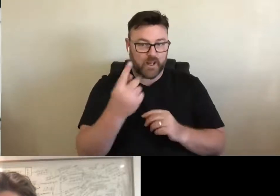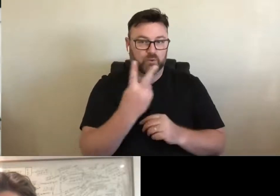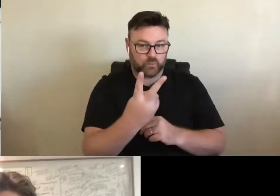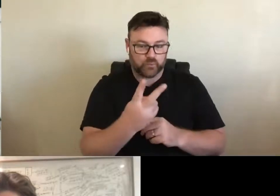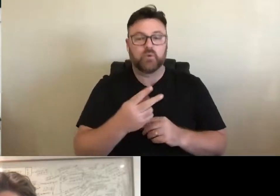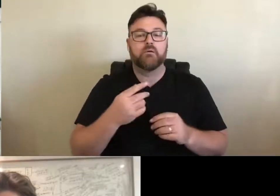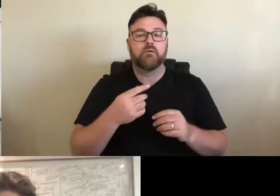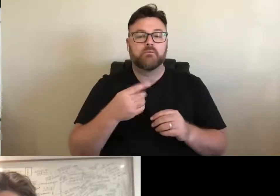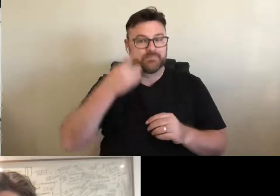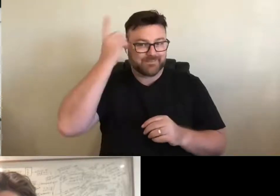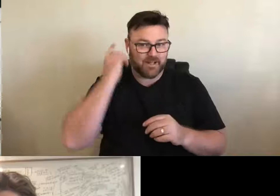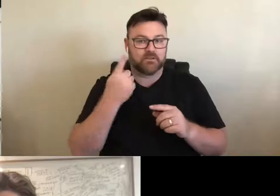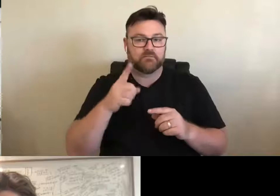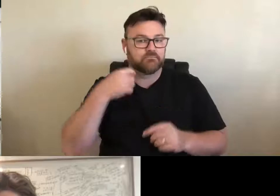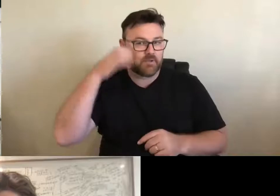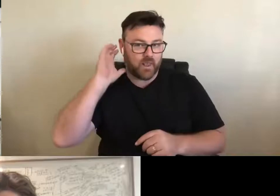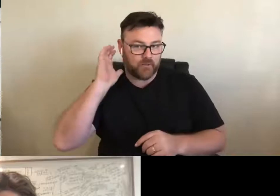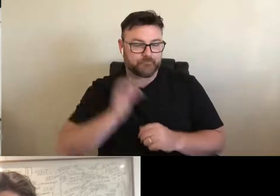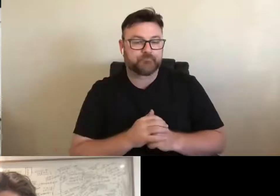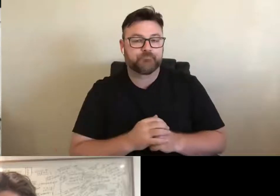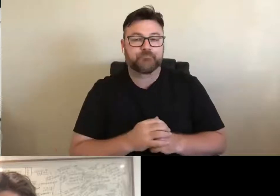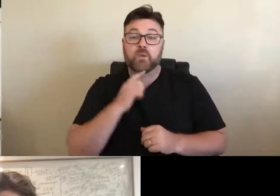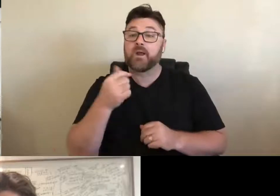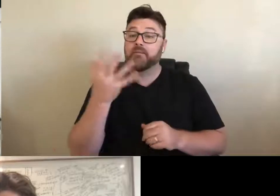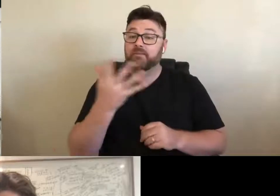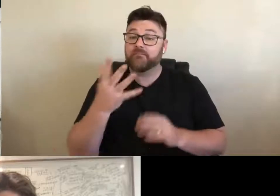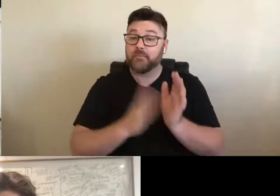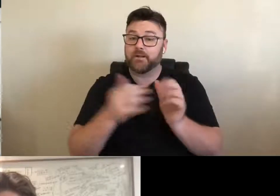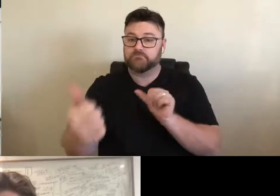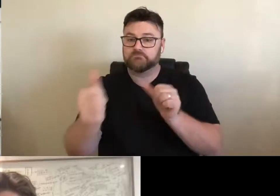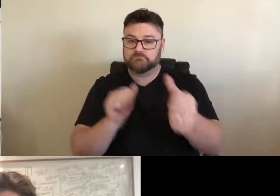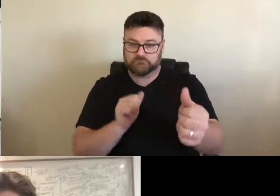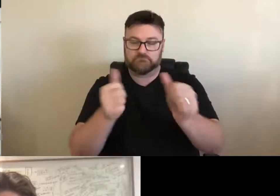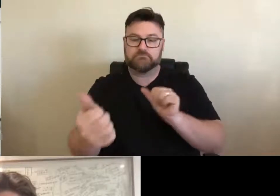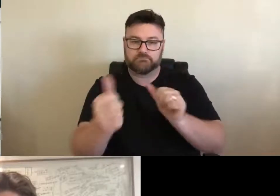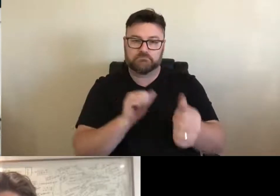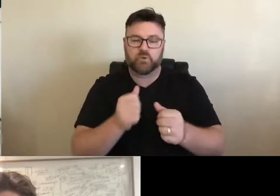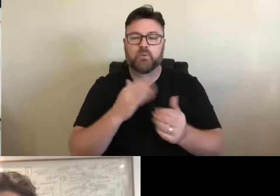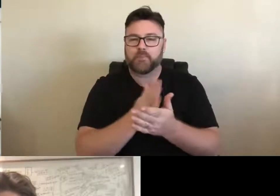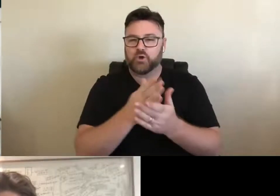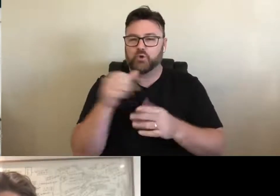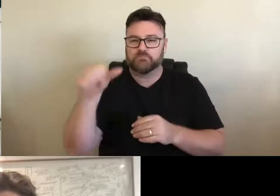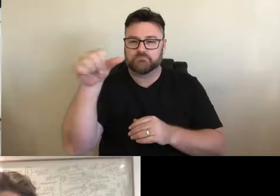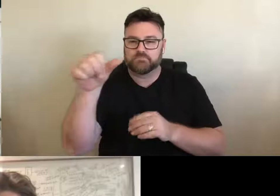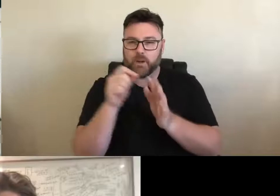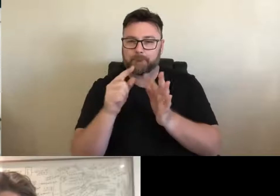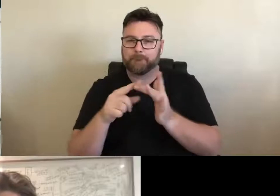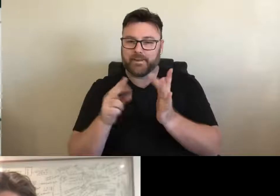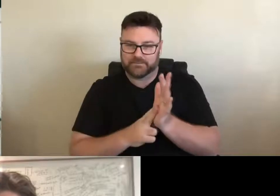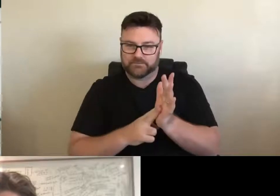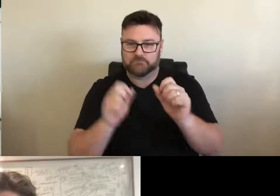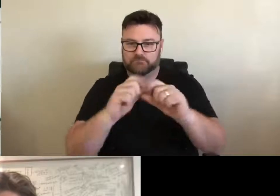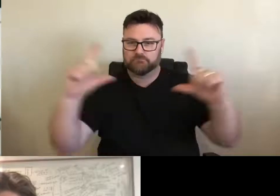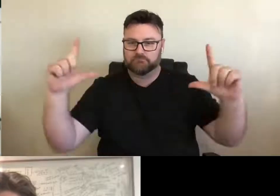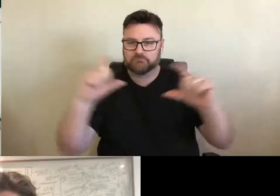They will interpret for about 15 minutes each, and then they'll swap over. So you'll need to do that process each time to maintain a larger screen